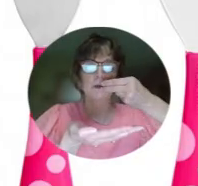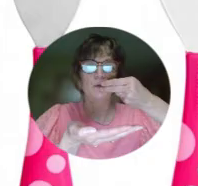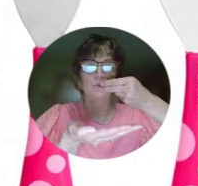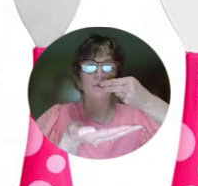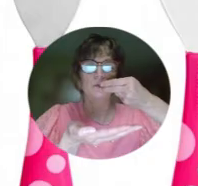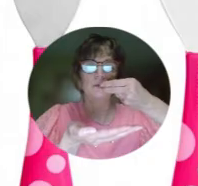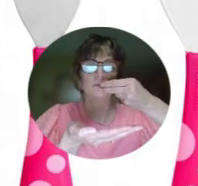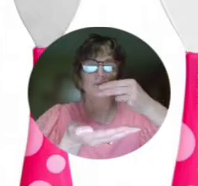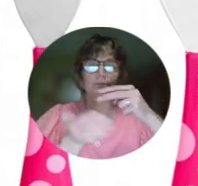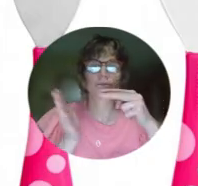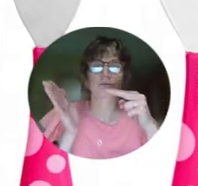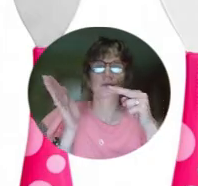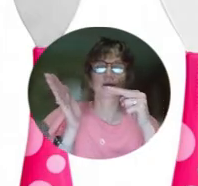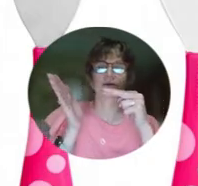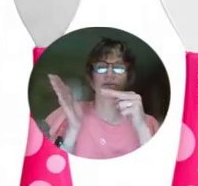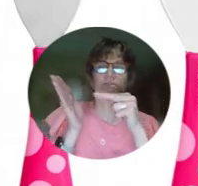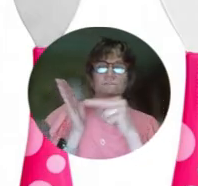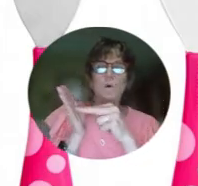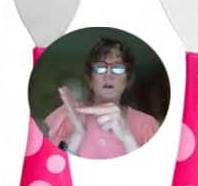Spoon.